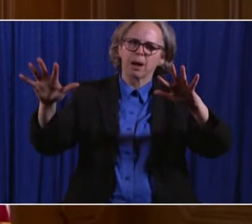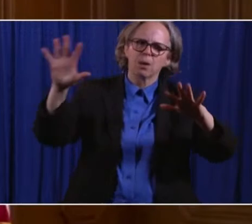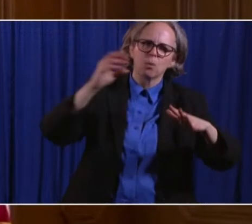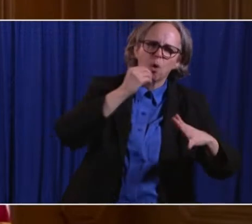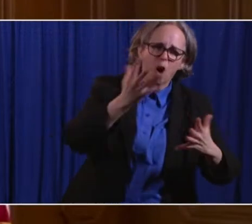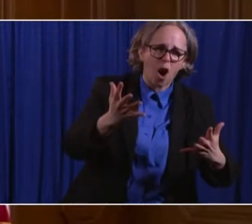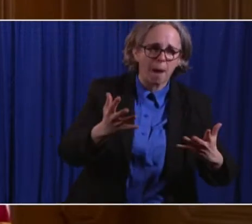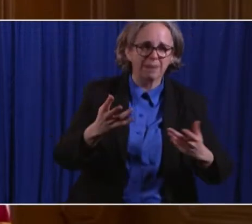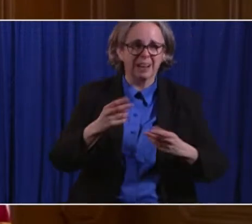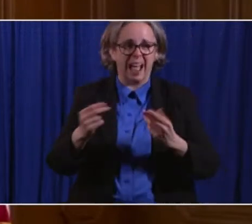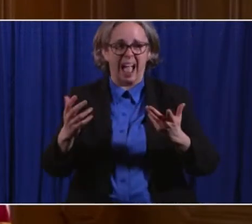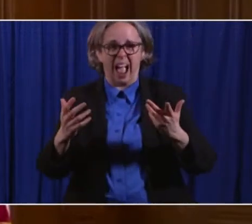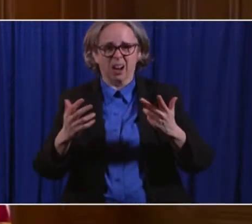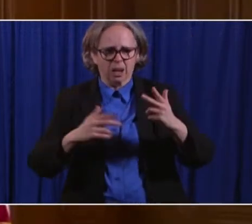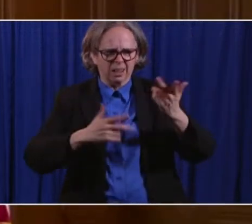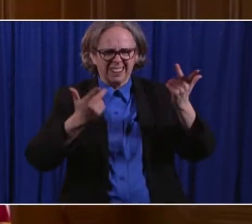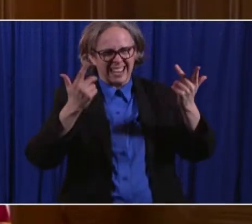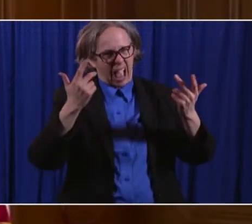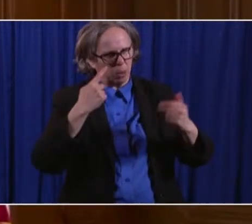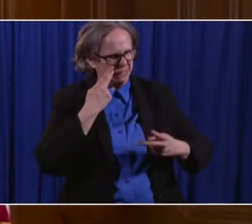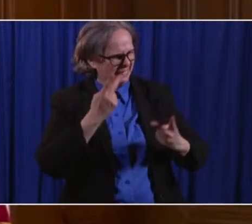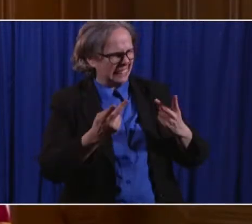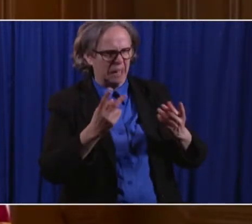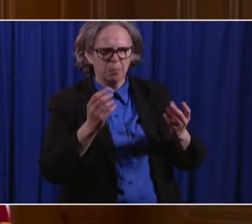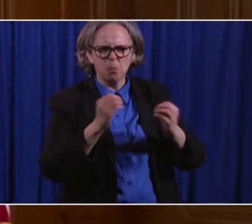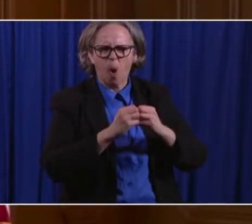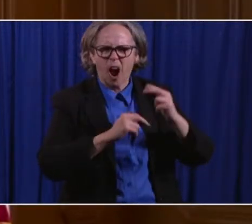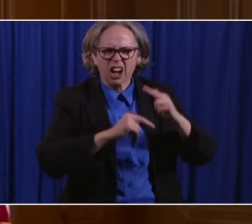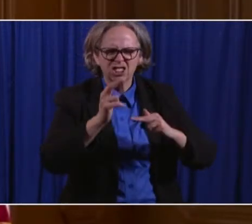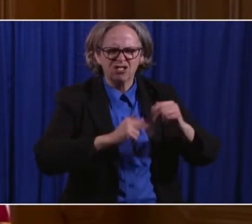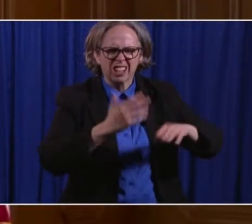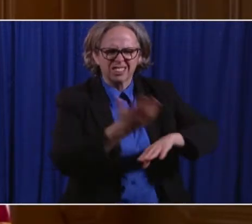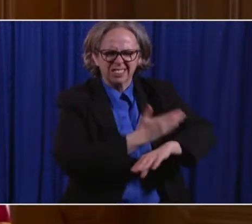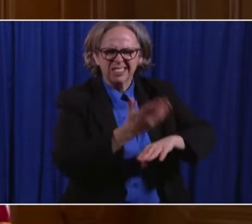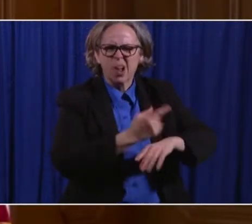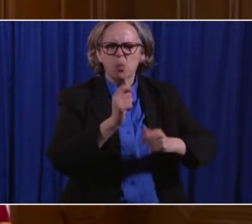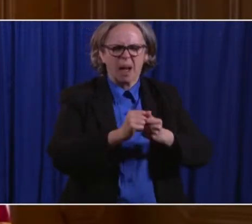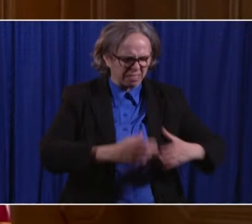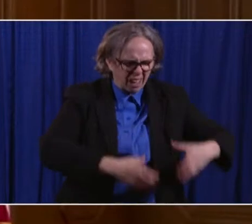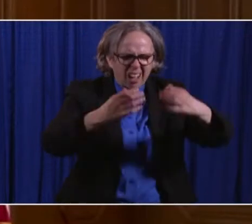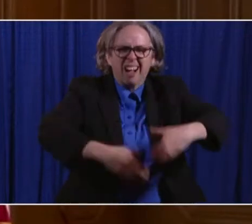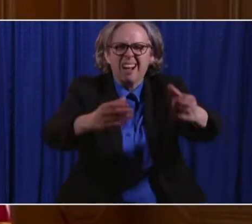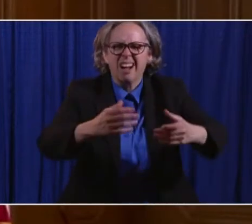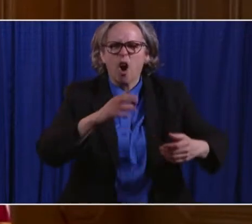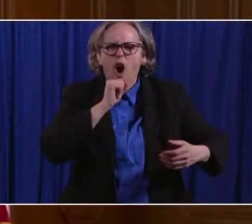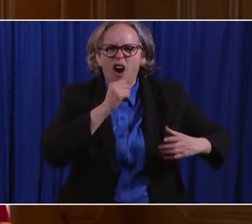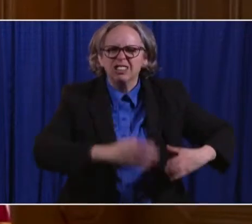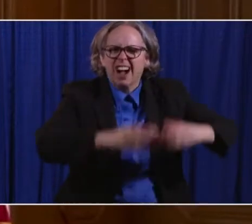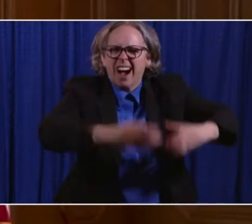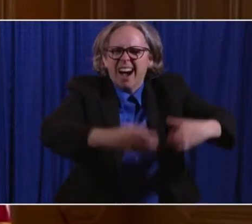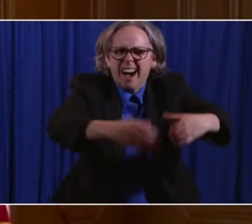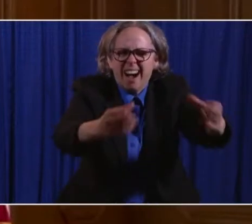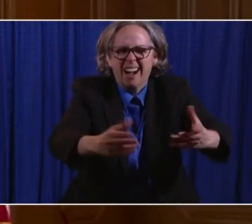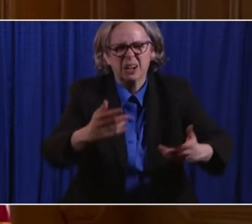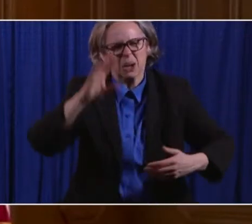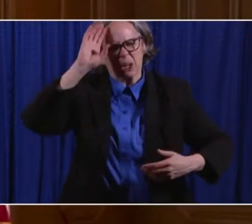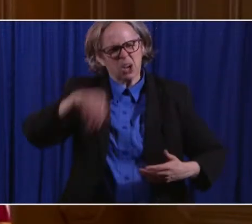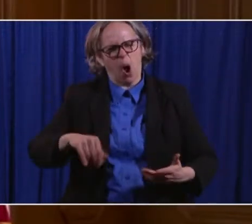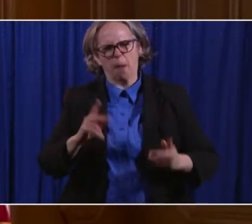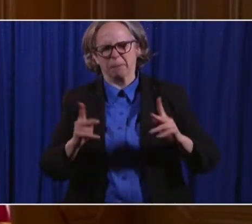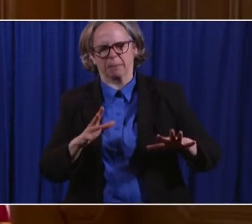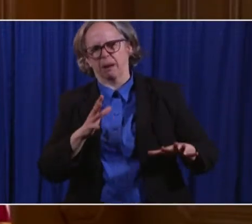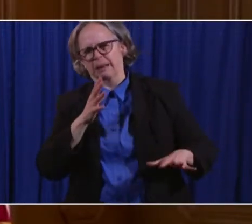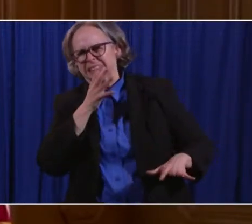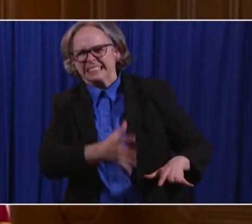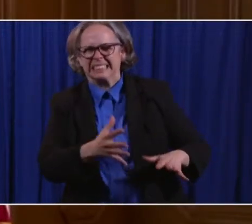good news and the bad news. The bad news is you see them, and it may slow you down a little bit. The good news is the work is going on, and that we're really